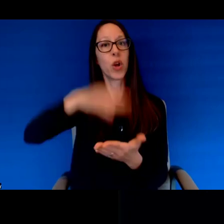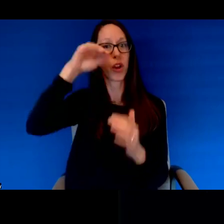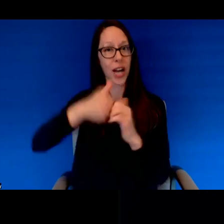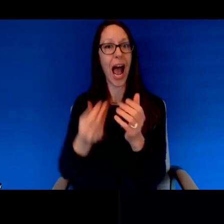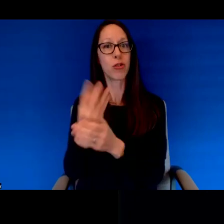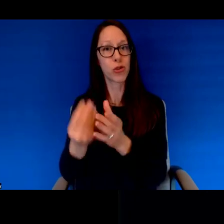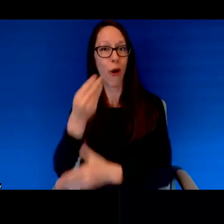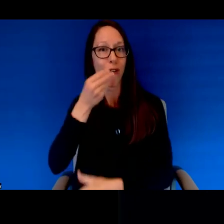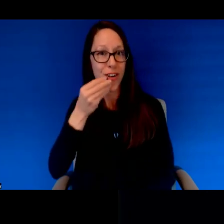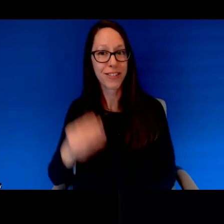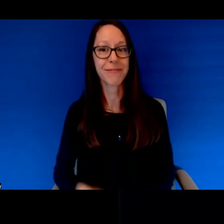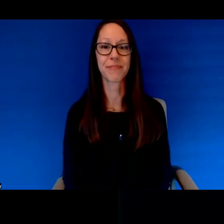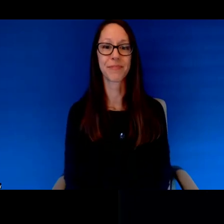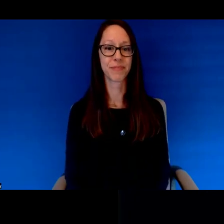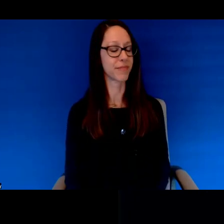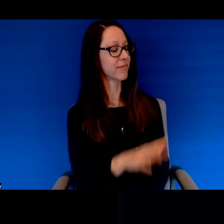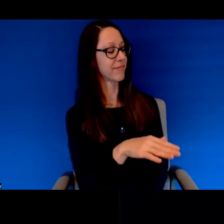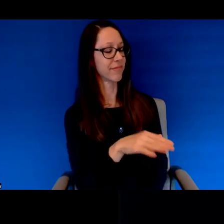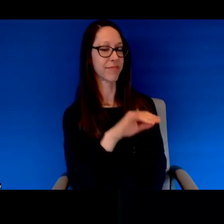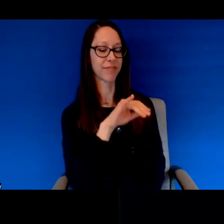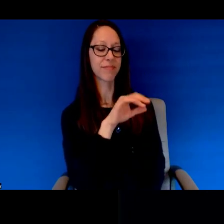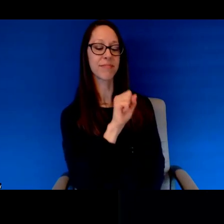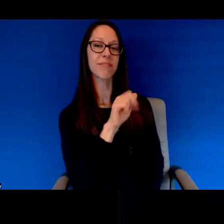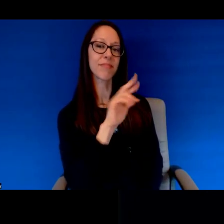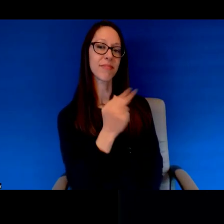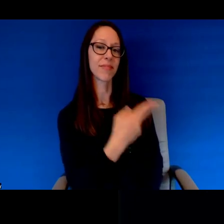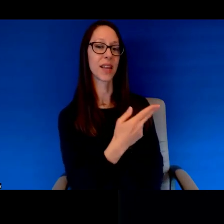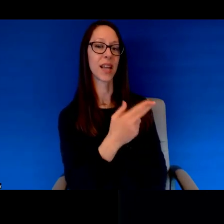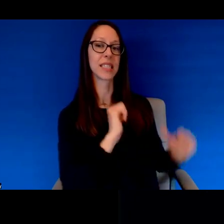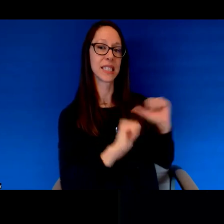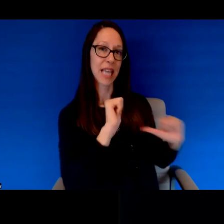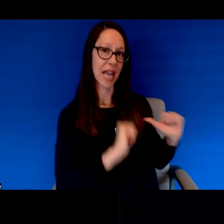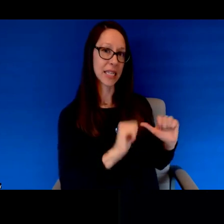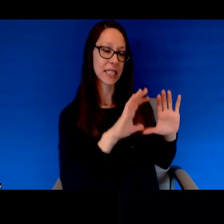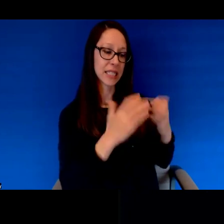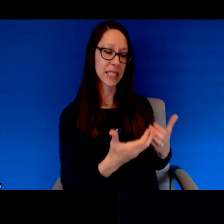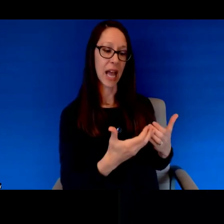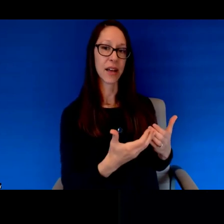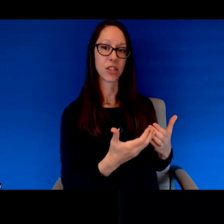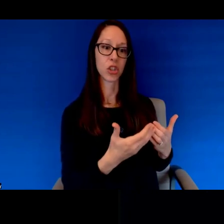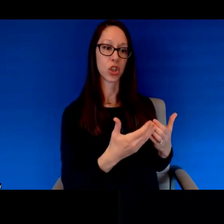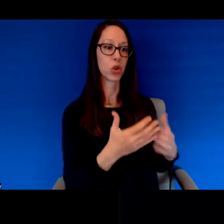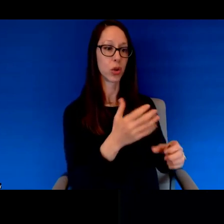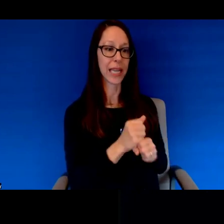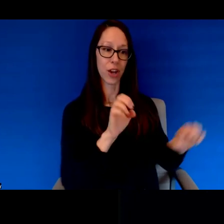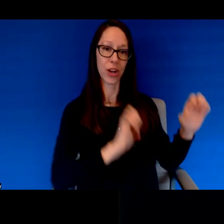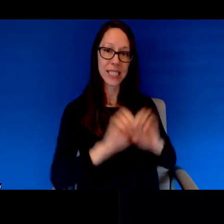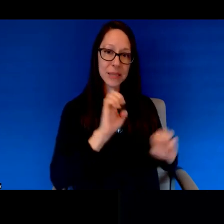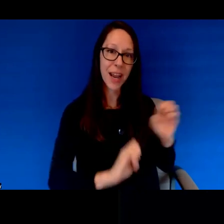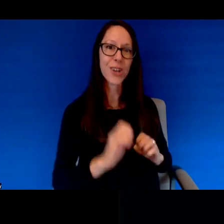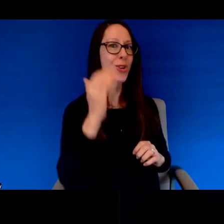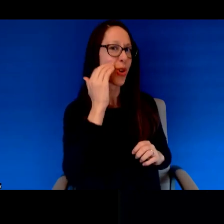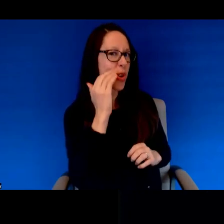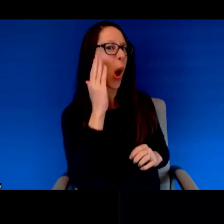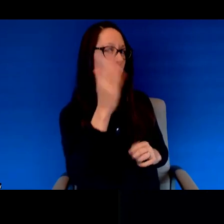we a lot of times in science class, like particularly in younger grades, you get your science experiment that you're doing, right? And you kind of know it's going to